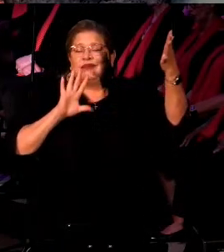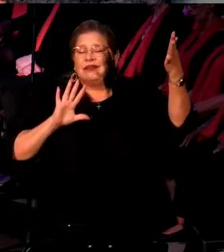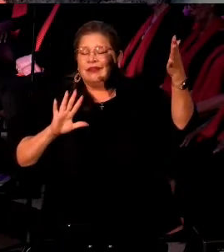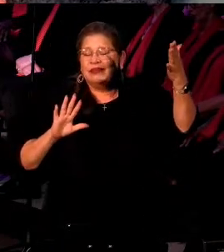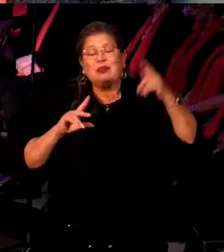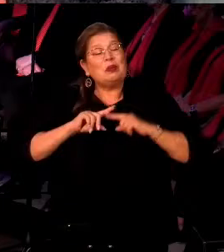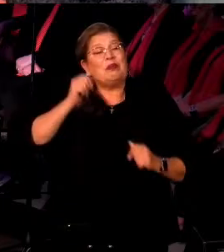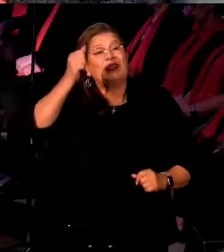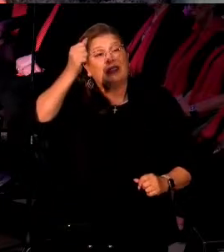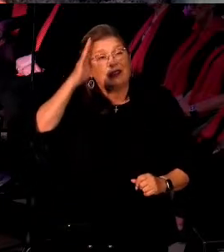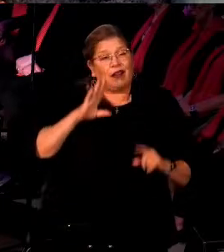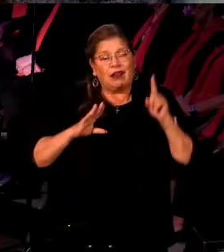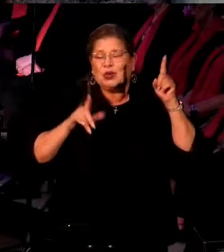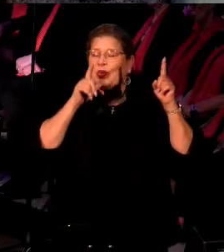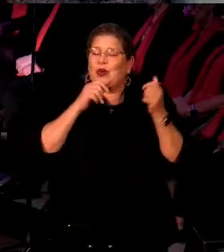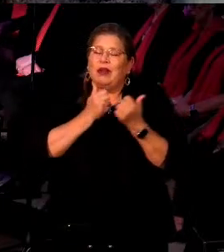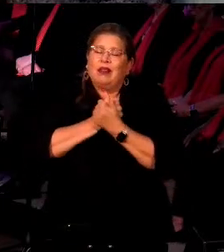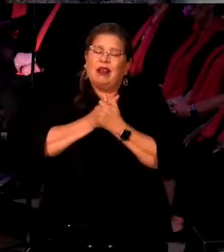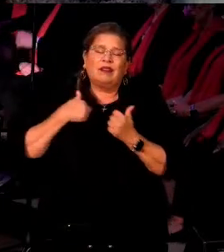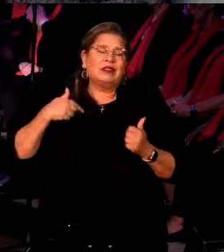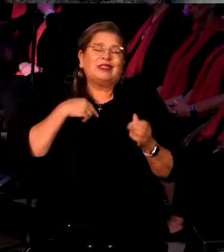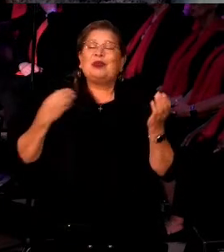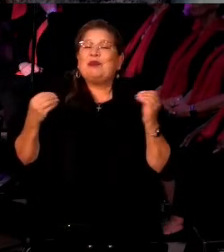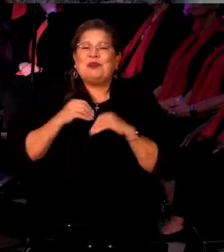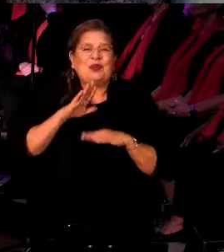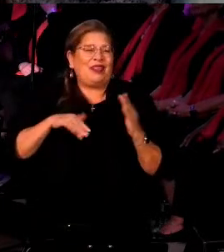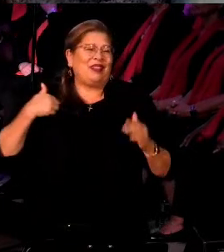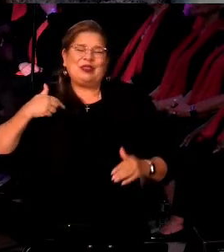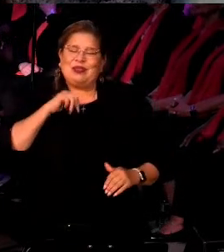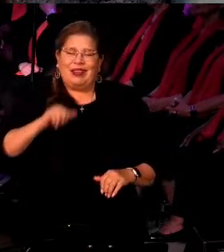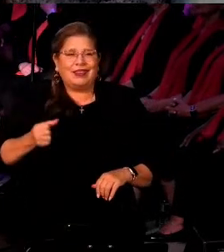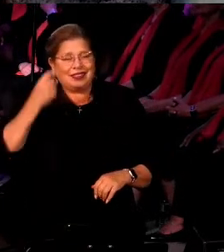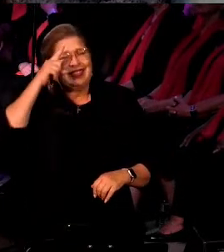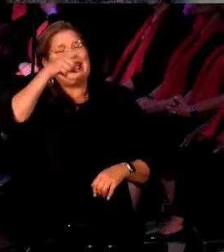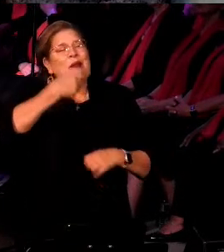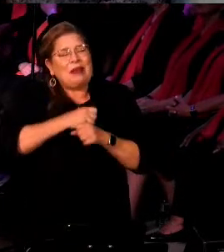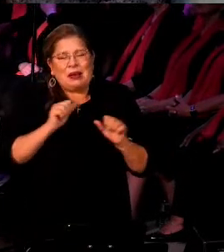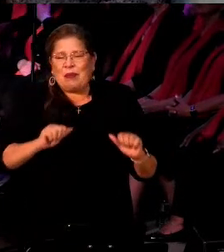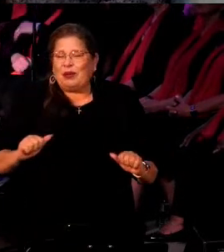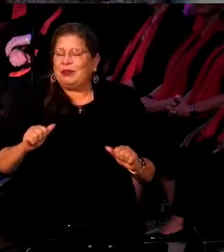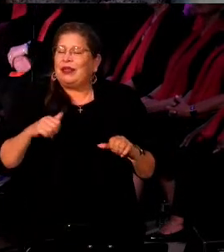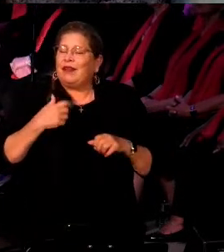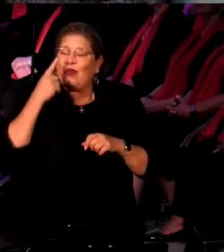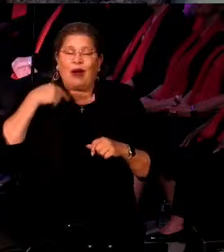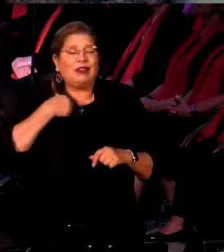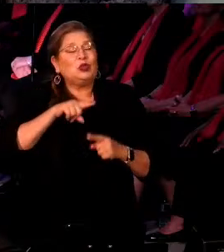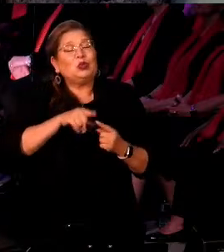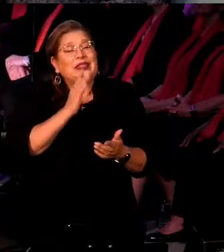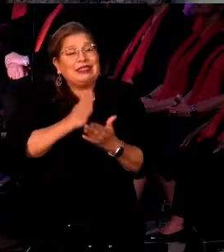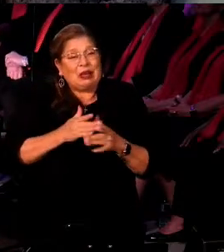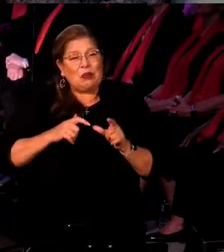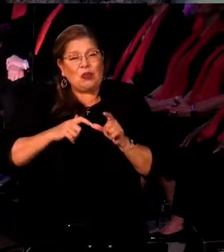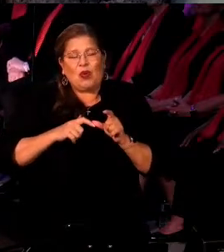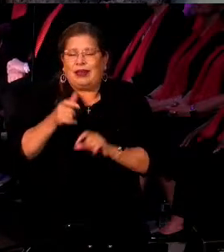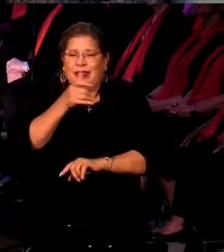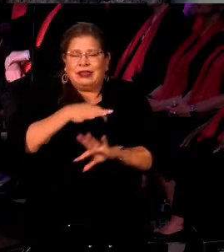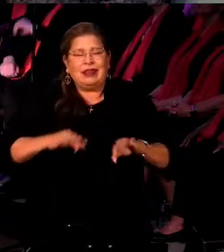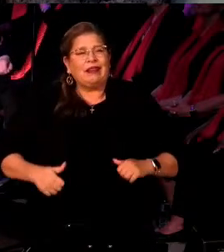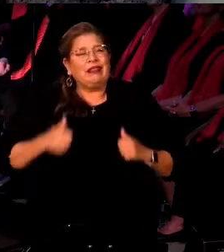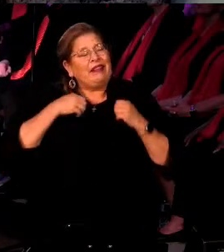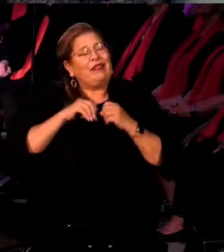But God, who loves us beyond comprehension, made a way for us to stop running and start living in his